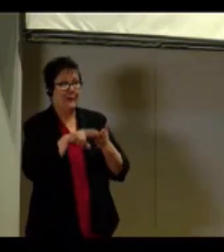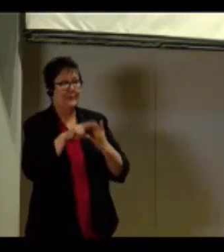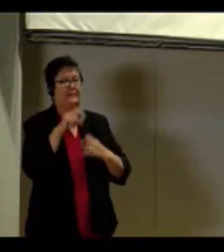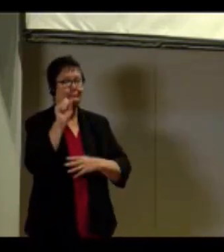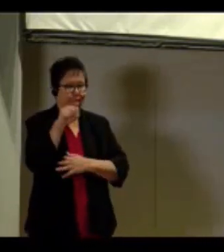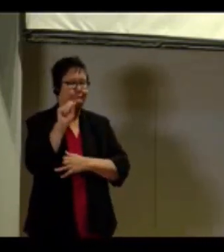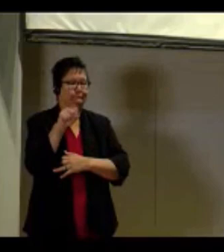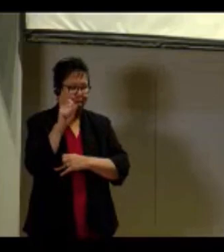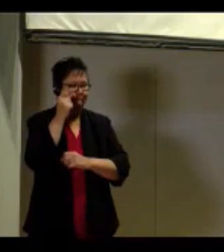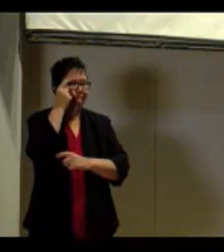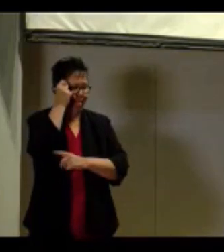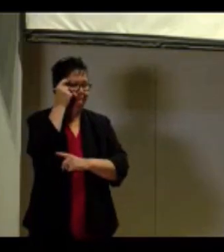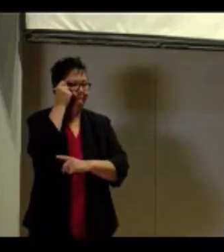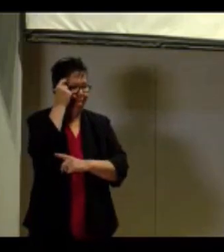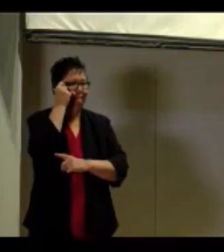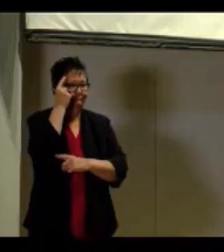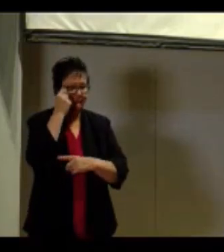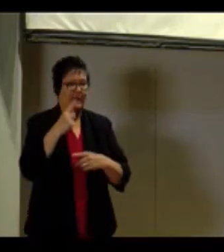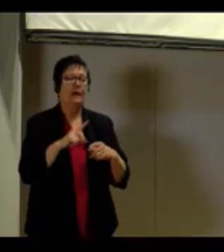make some